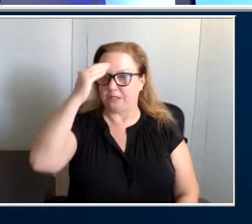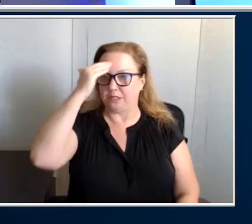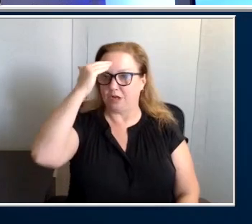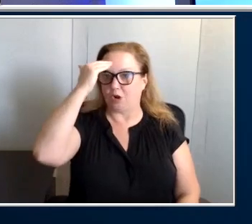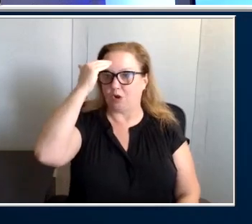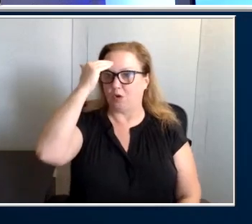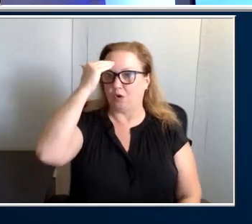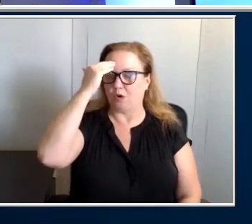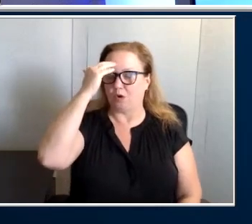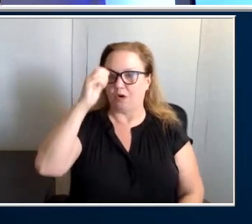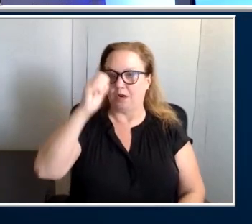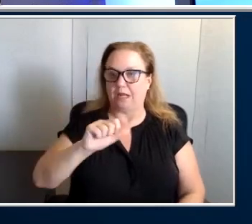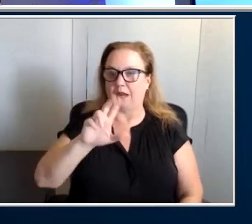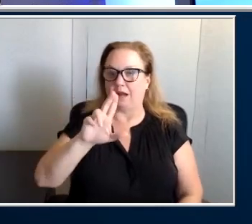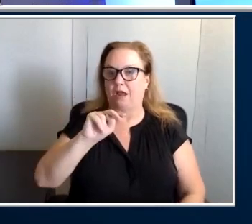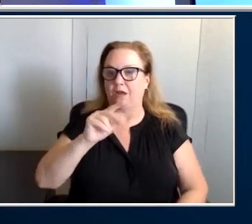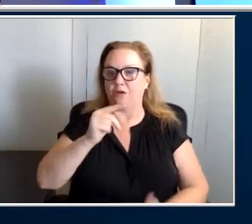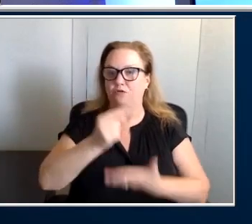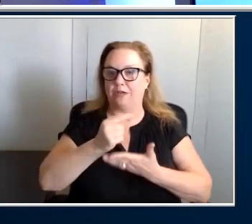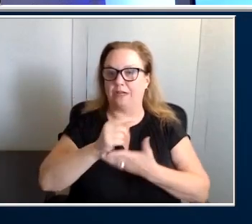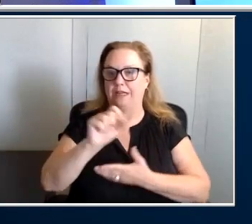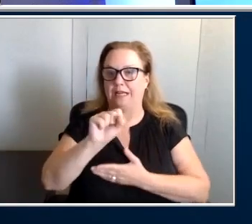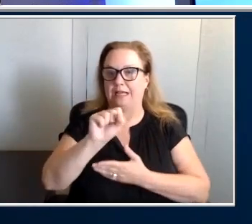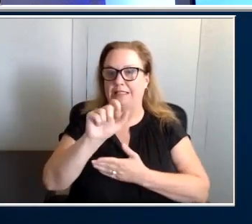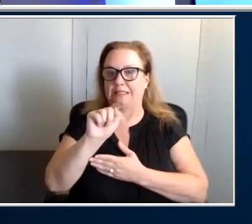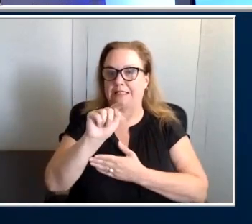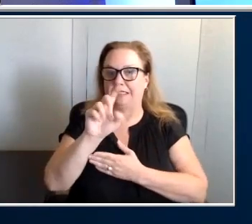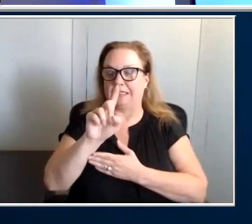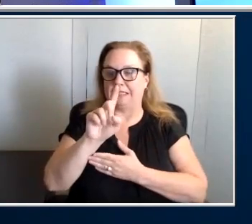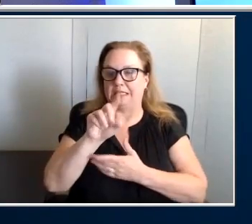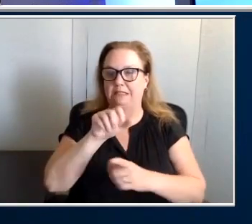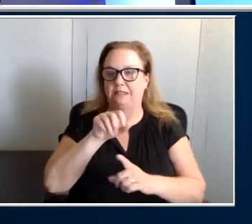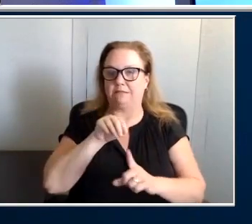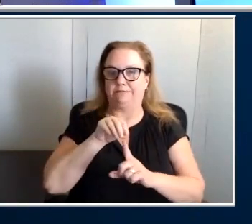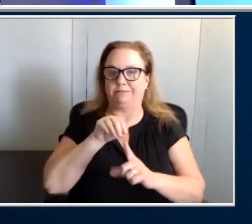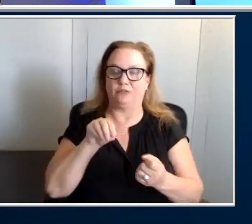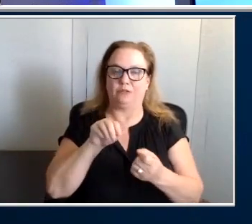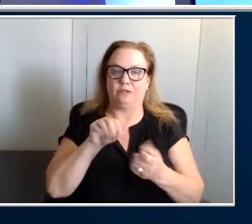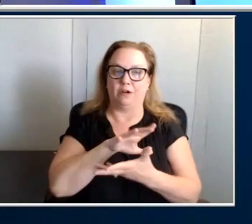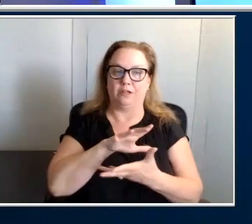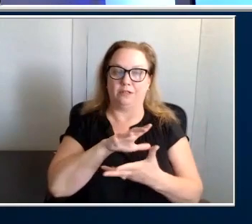can untreated STDs contribute to prostate cancer?